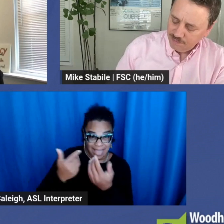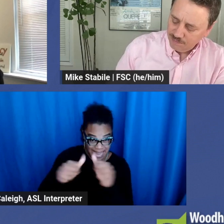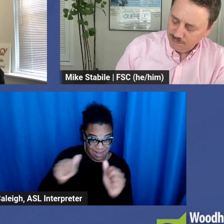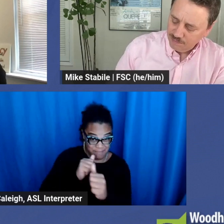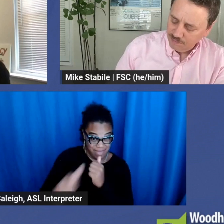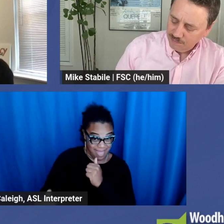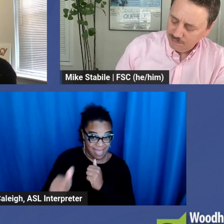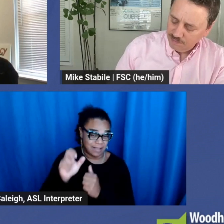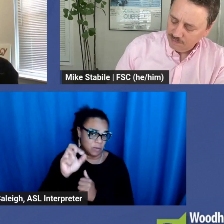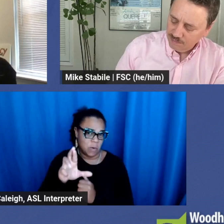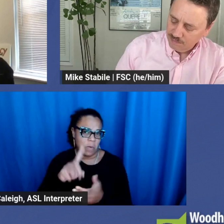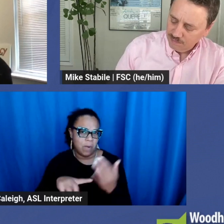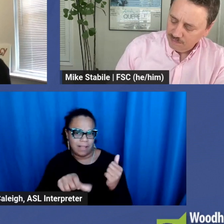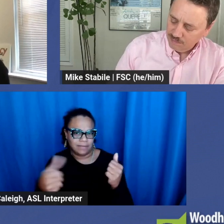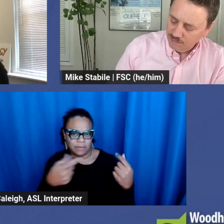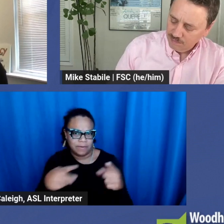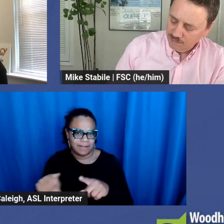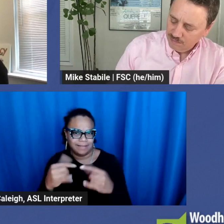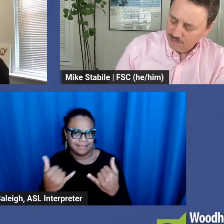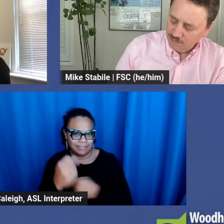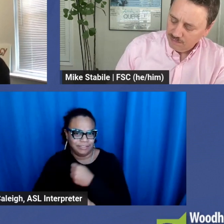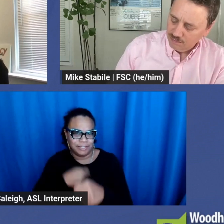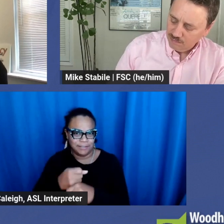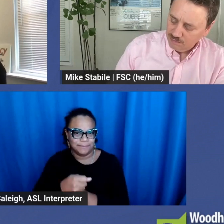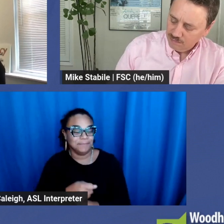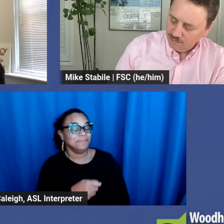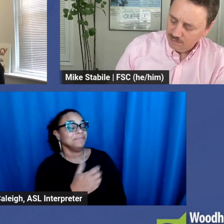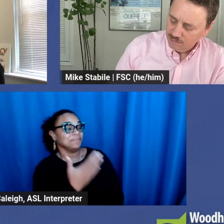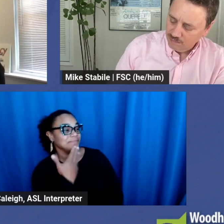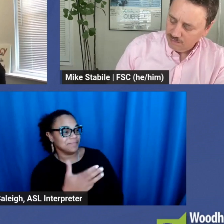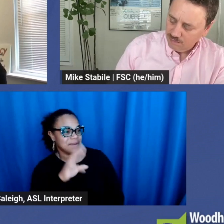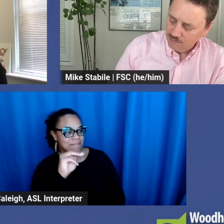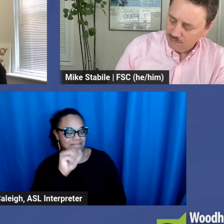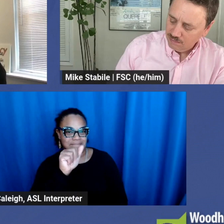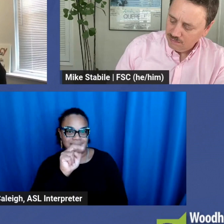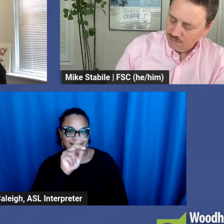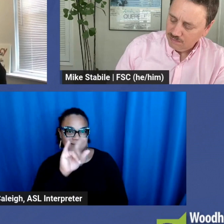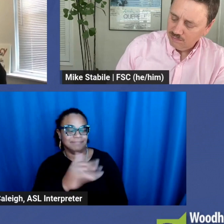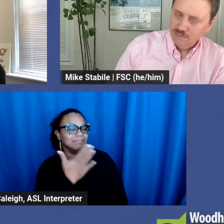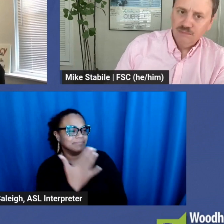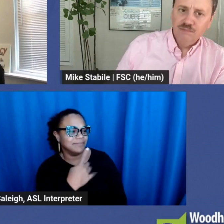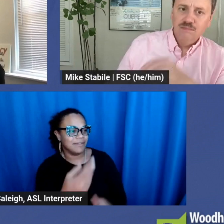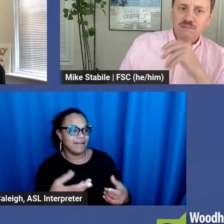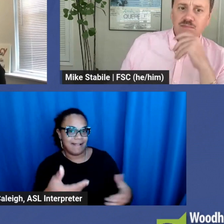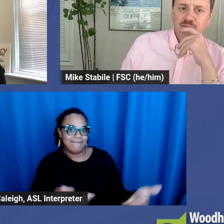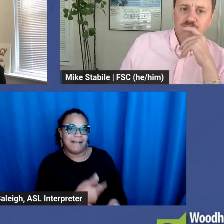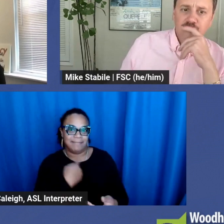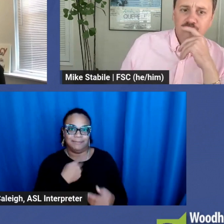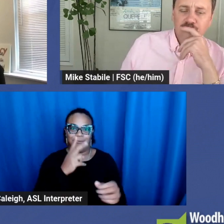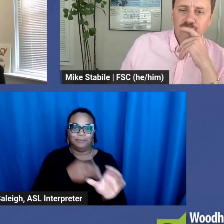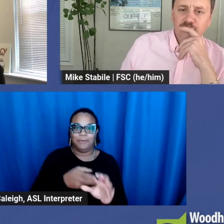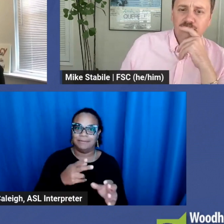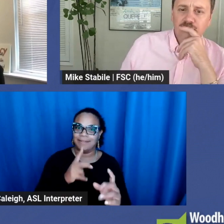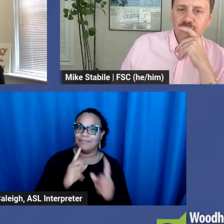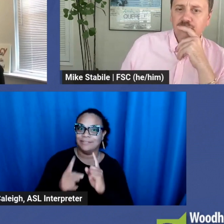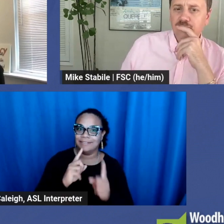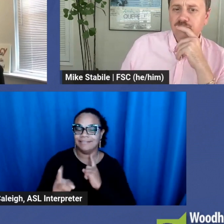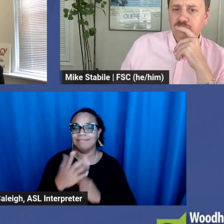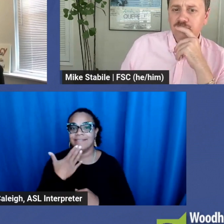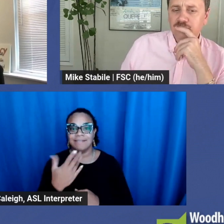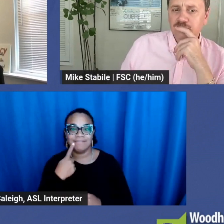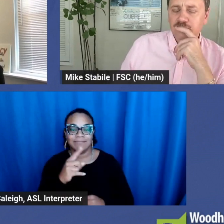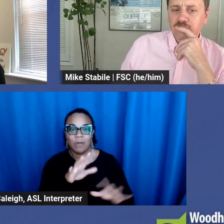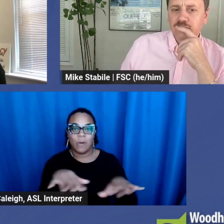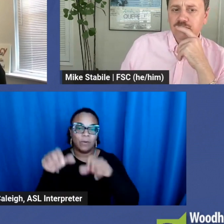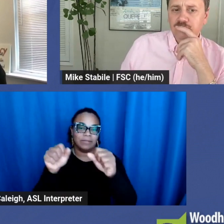year? Yeah, and thank you, Mandy, so much for inviting me to join this conversation and for the whole online censorship series that